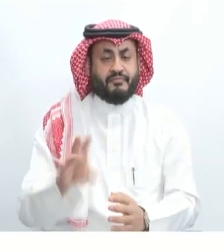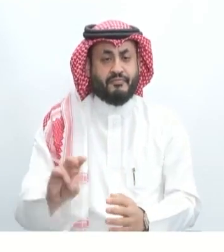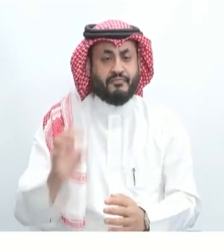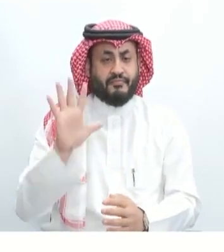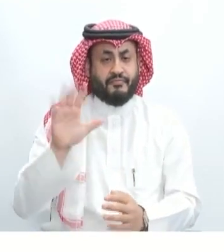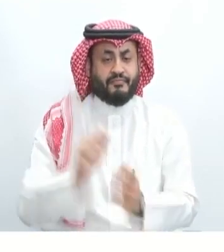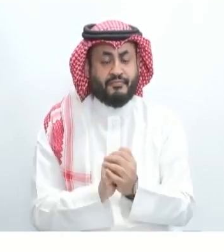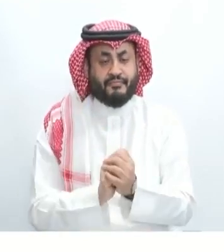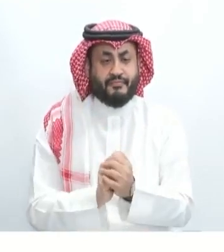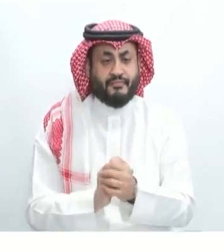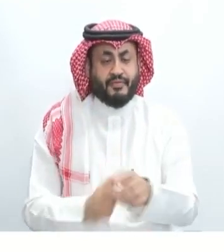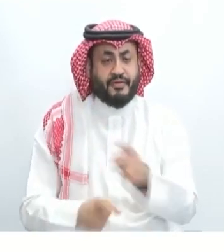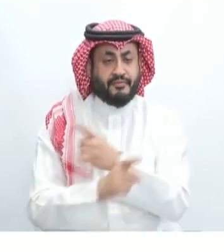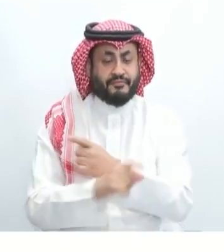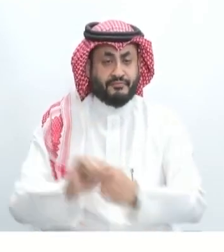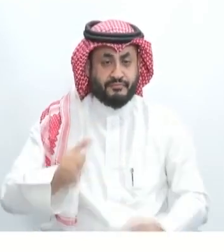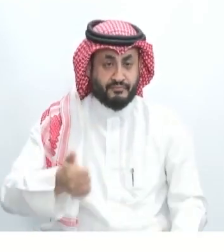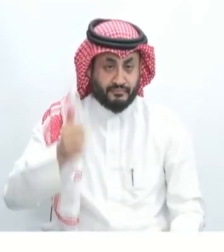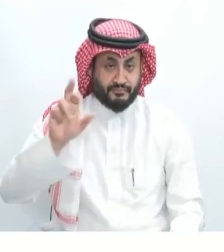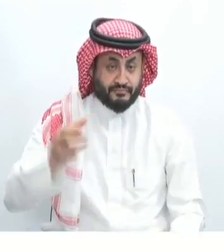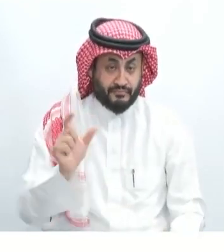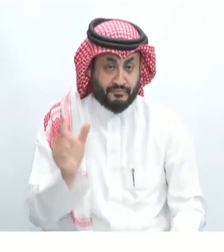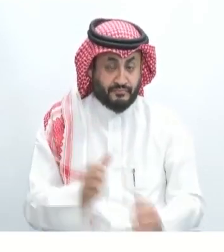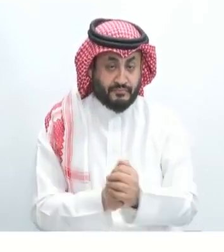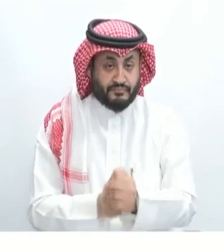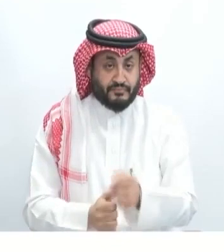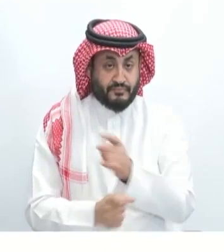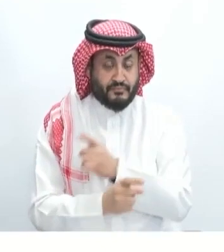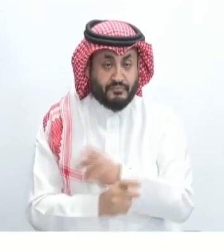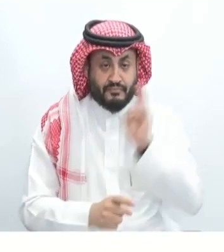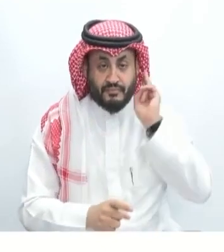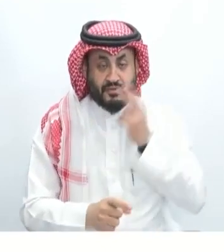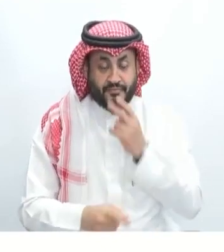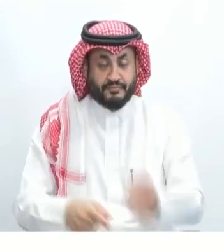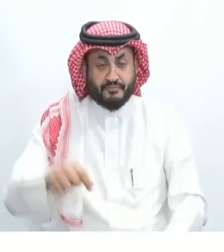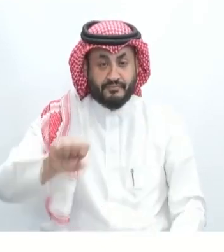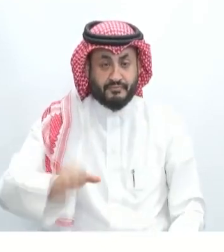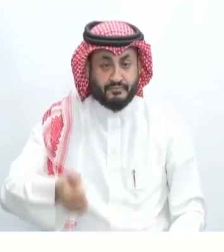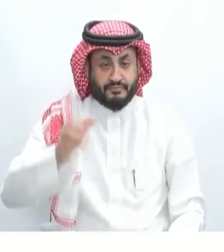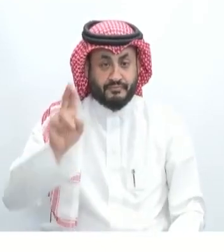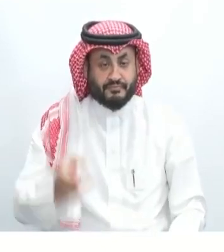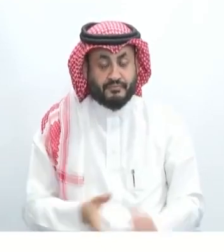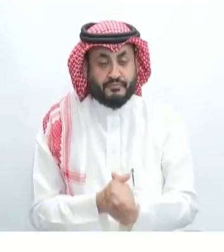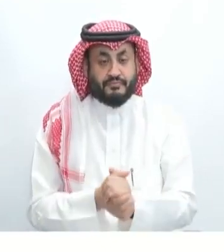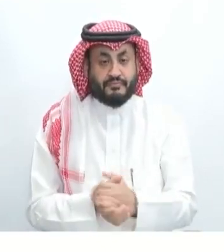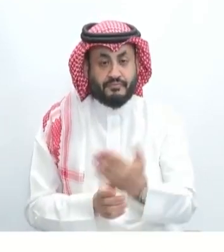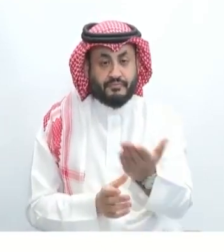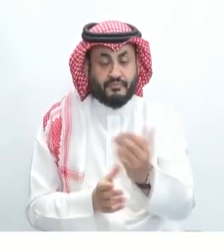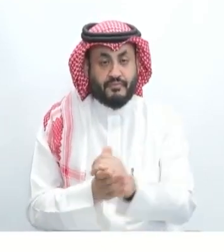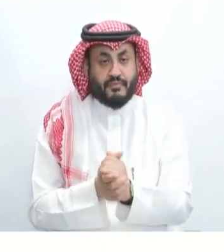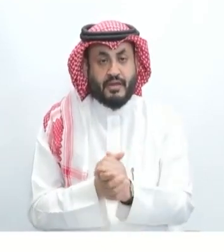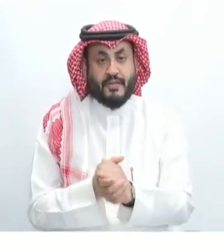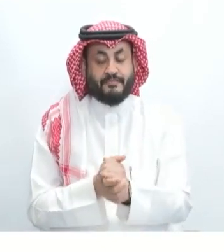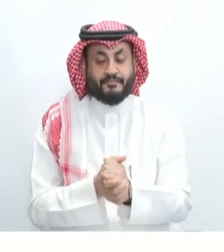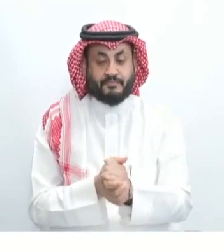75. This lesson will be presented by me, teacher Mazen Harbi, and the sign language by Mr. Fawaz Al-Aqil. So